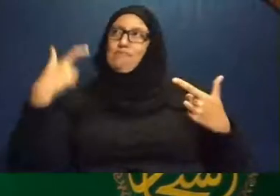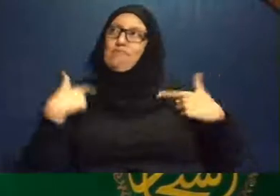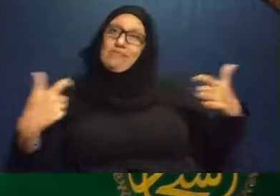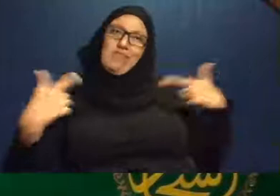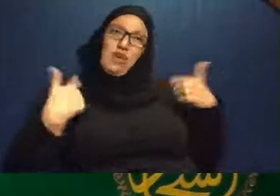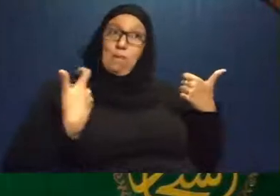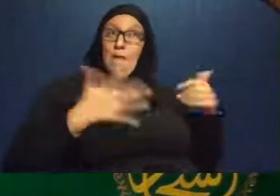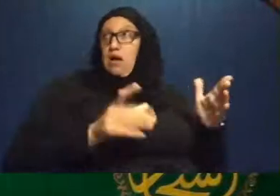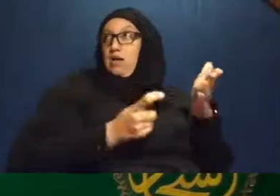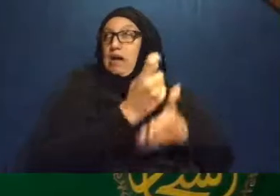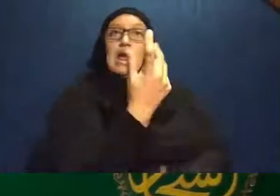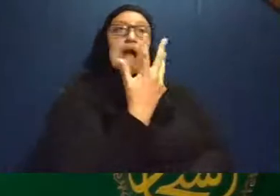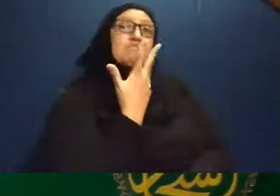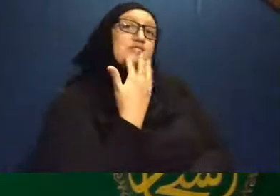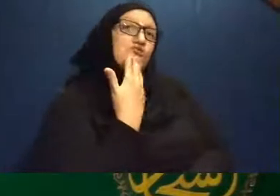God forbid, we want to